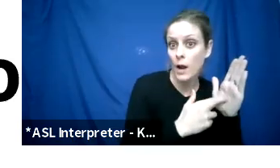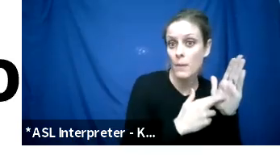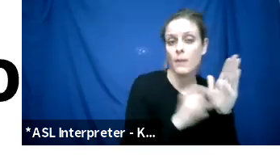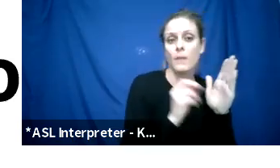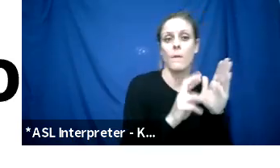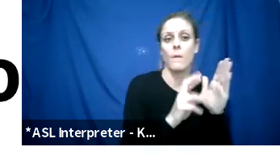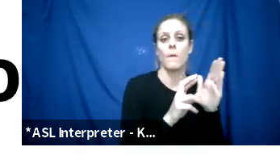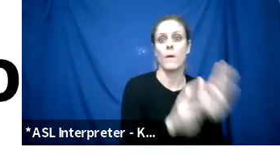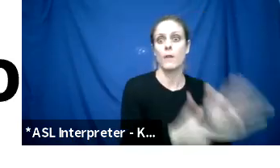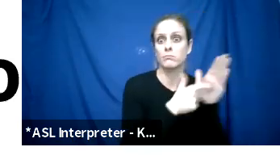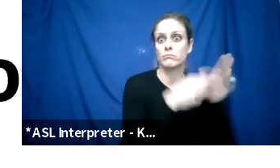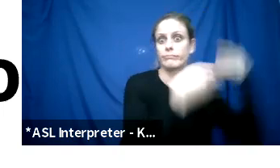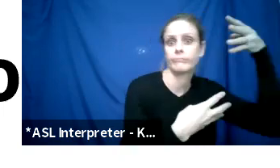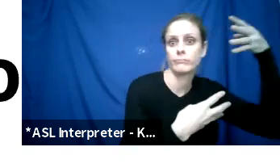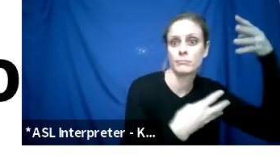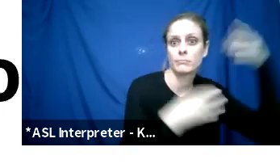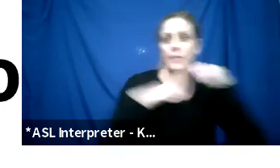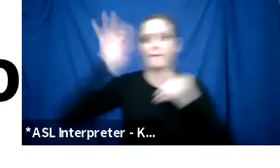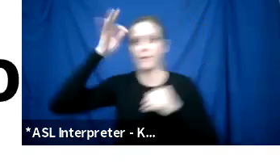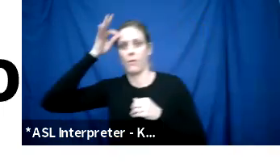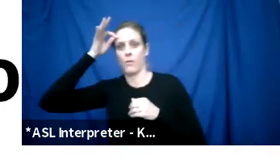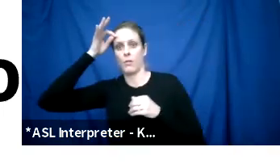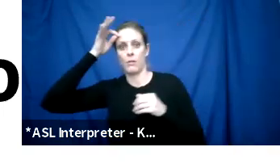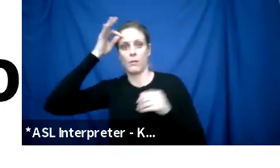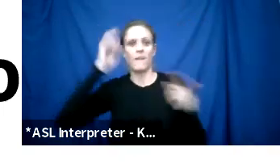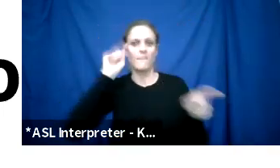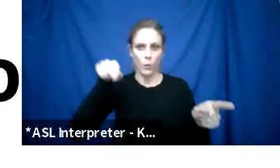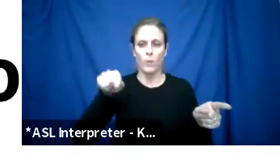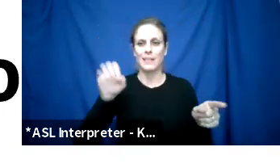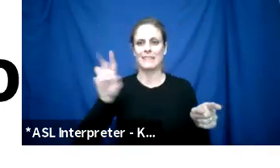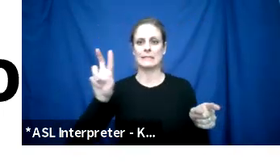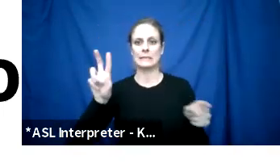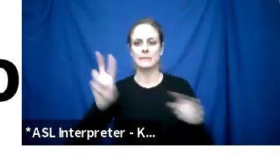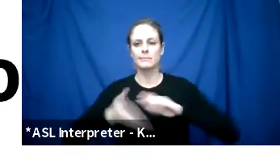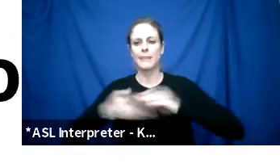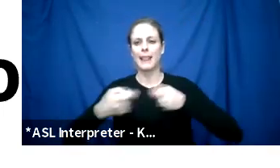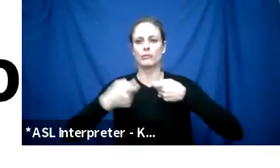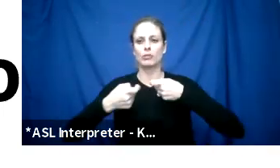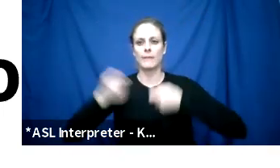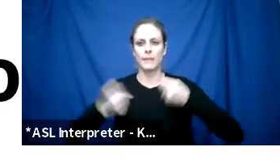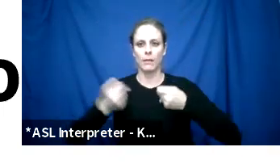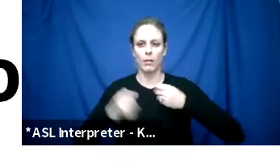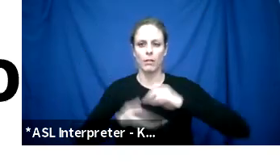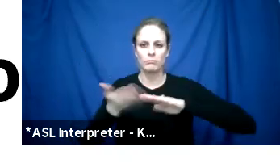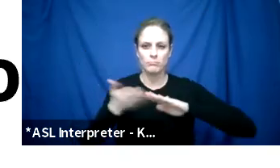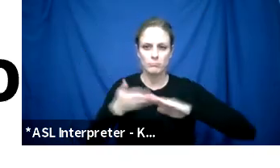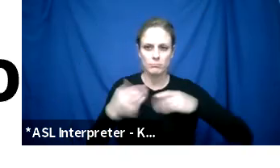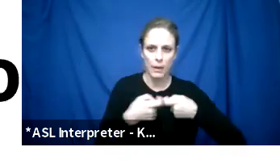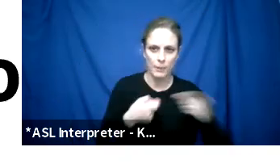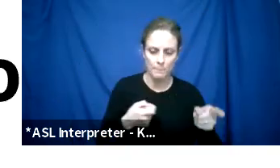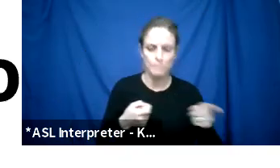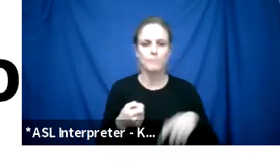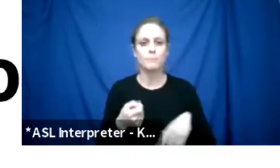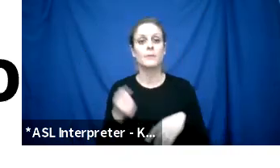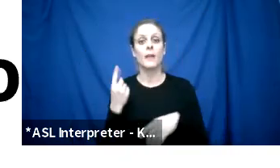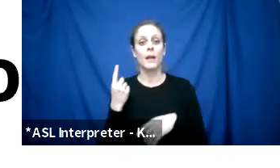for these electric vehicle charging stations. I just wanted to remind people that the standards don't specify specific